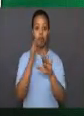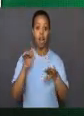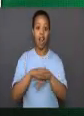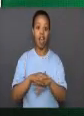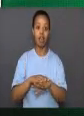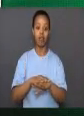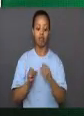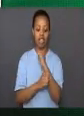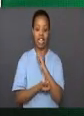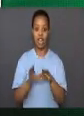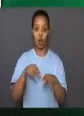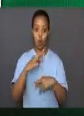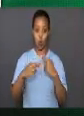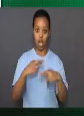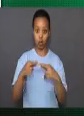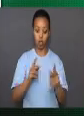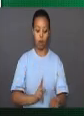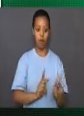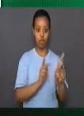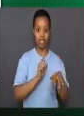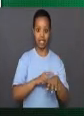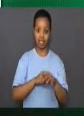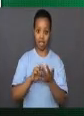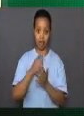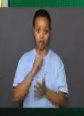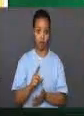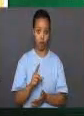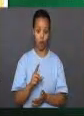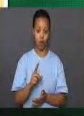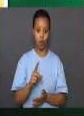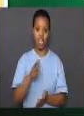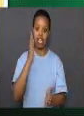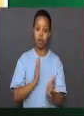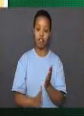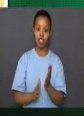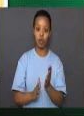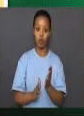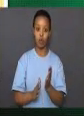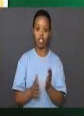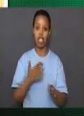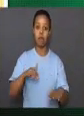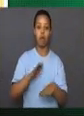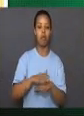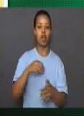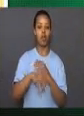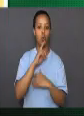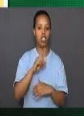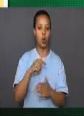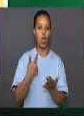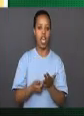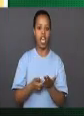Light-dependent reactions during photosynthesis take place in the membranes of